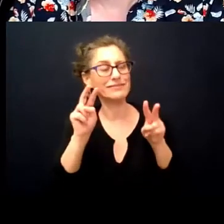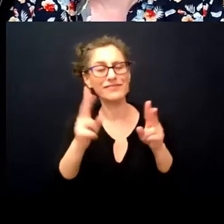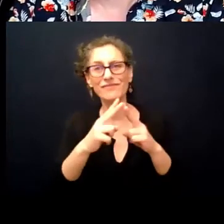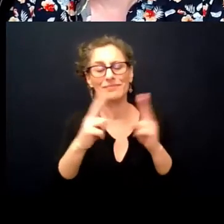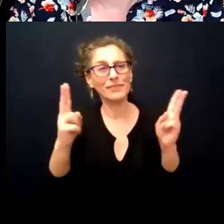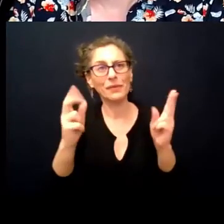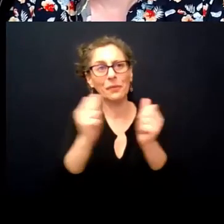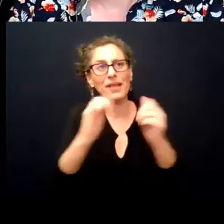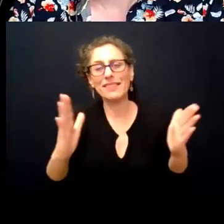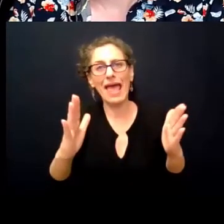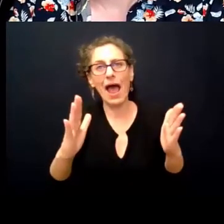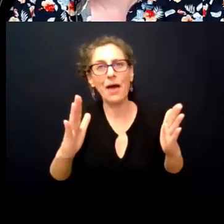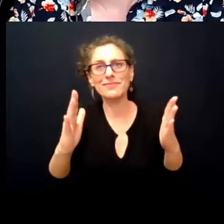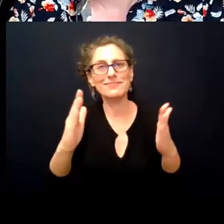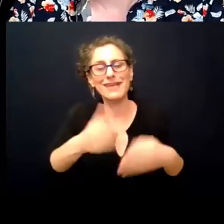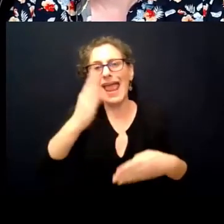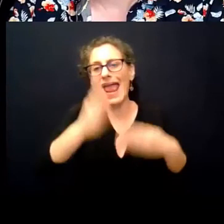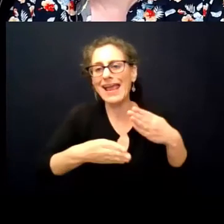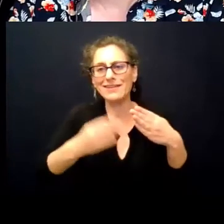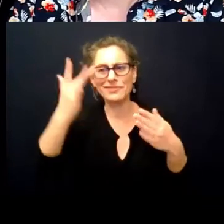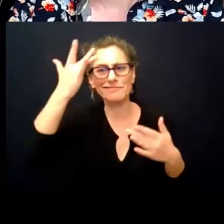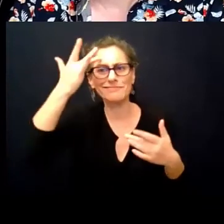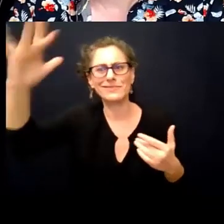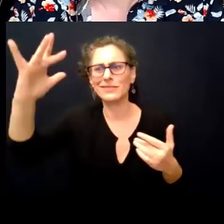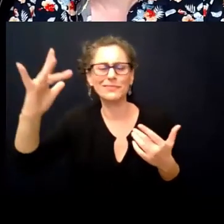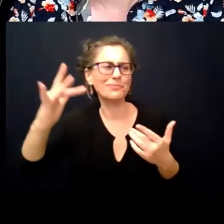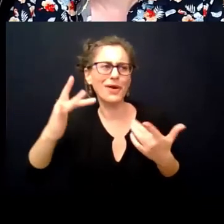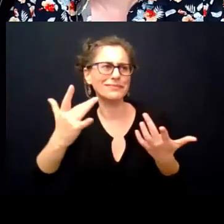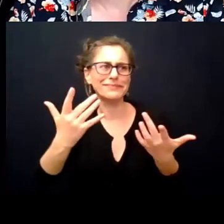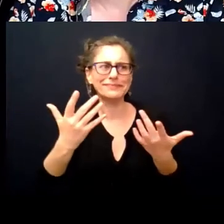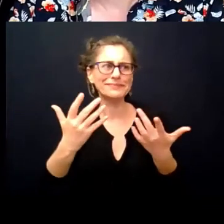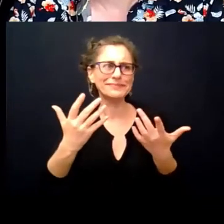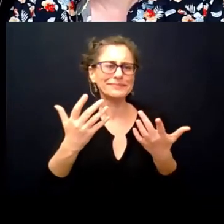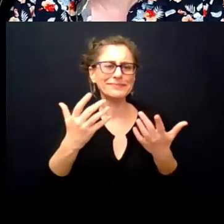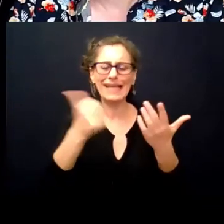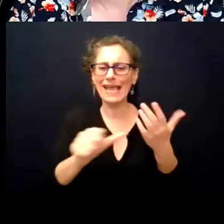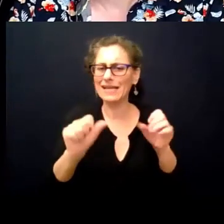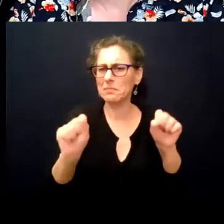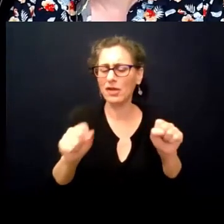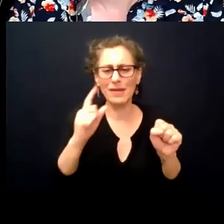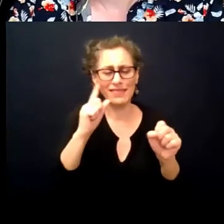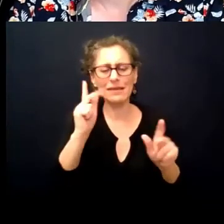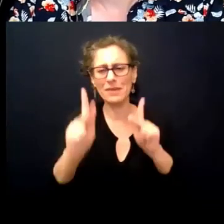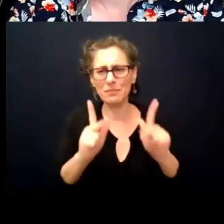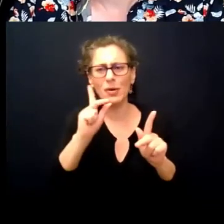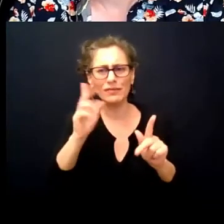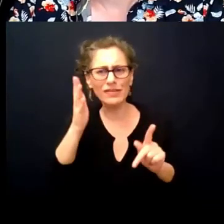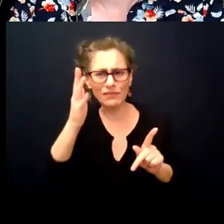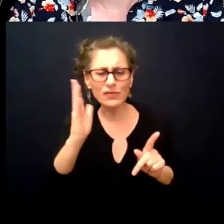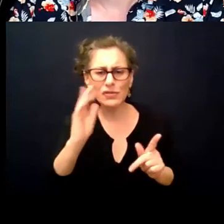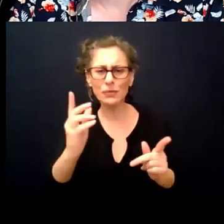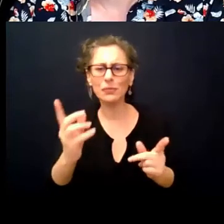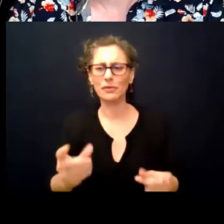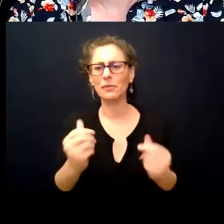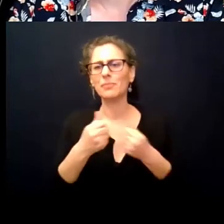and I'm sure there's going to be a lot of folks who will come up and offer us